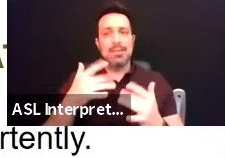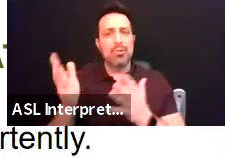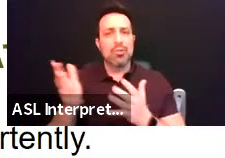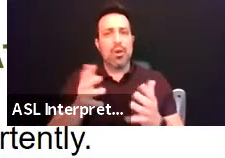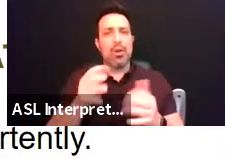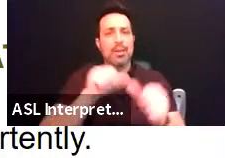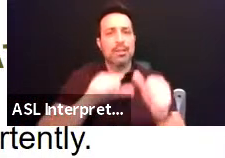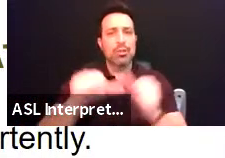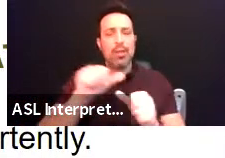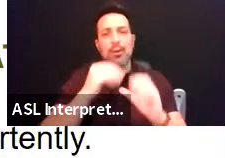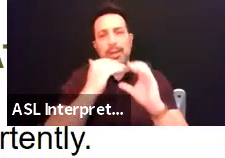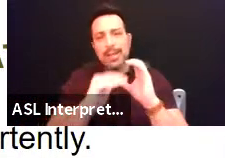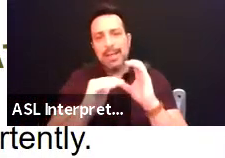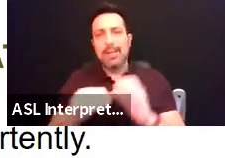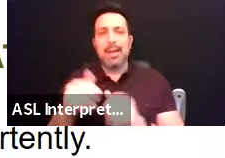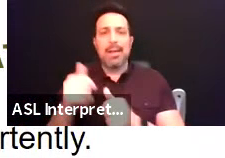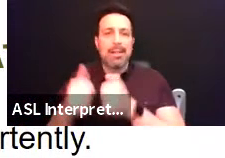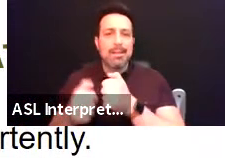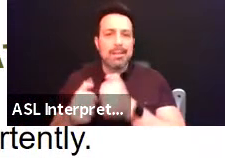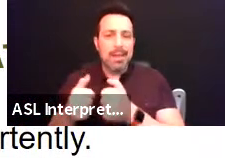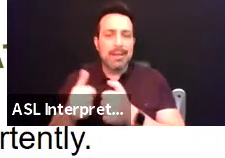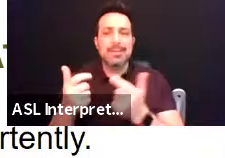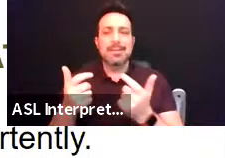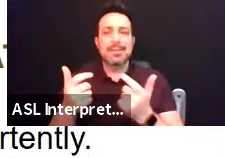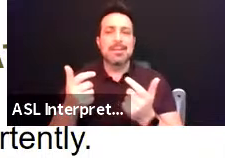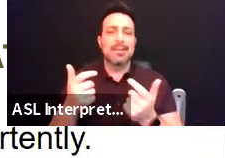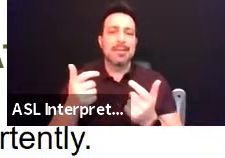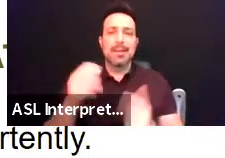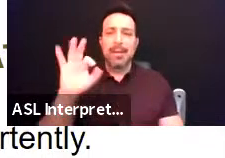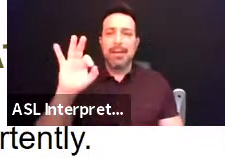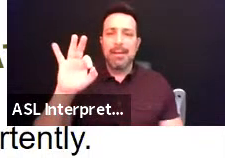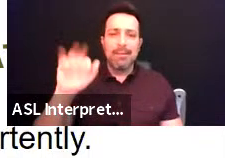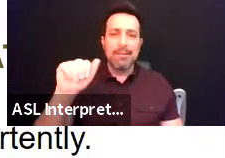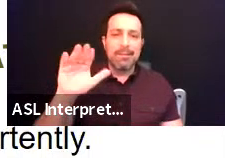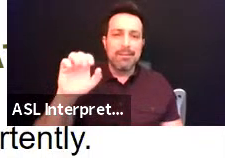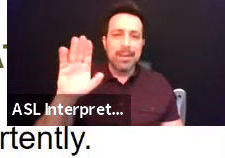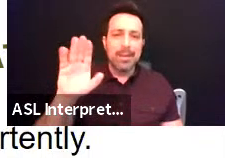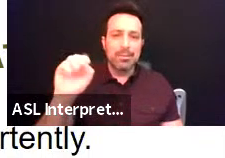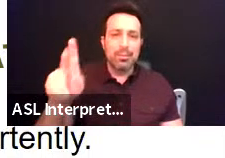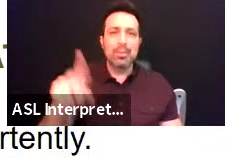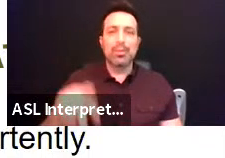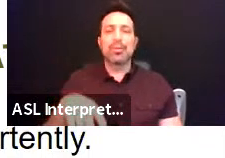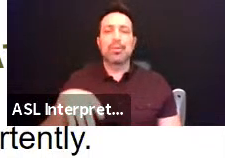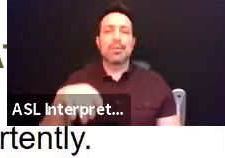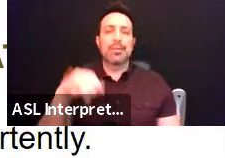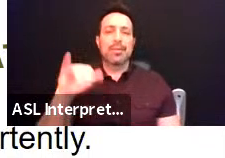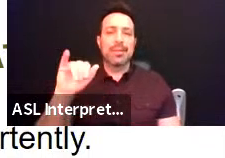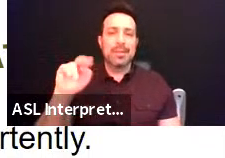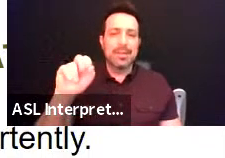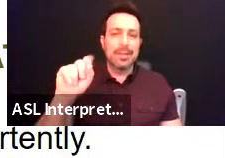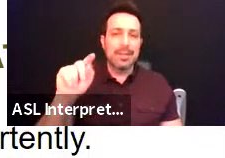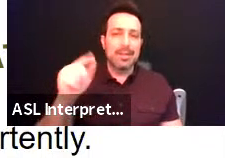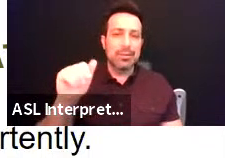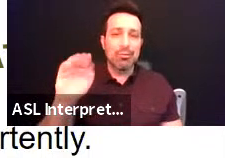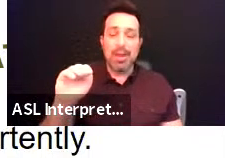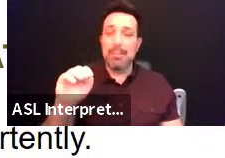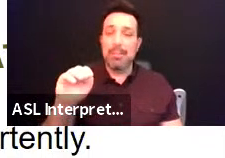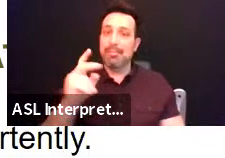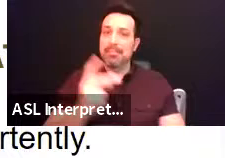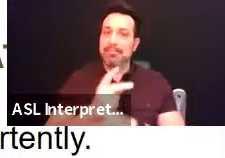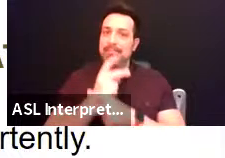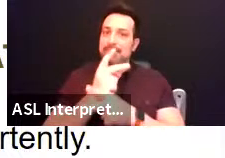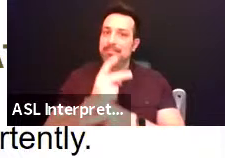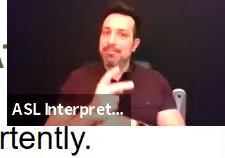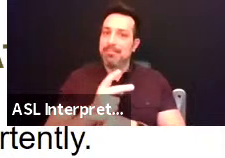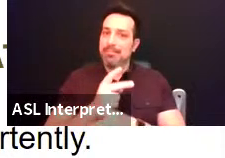other via email, via text, via Facebook, via Instagram, all of the ways we do it, you have to be very